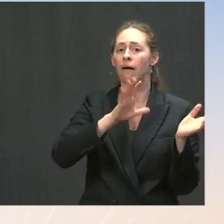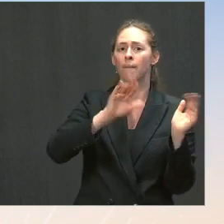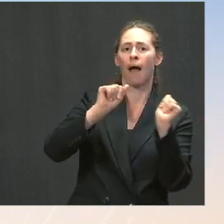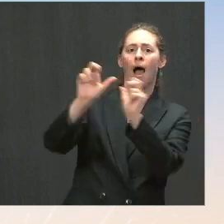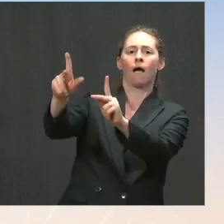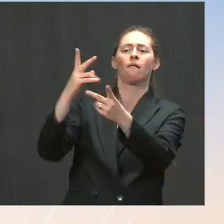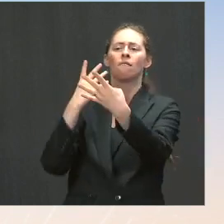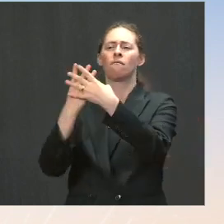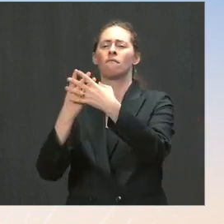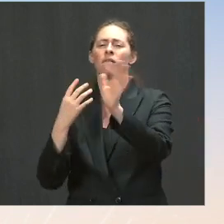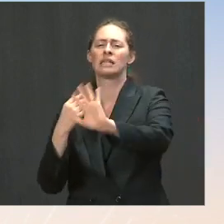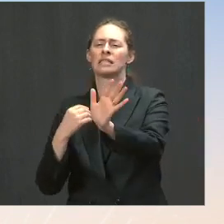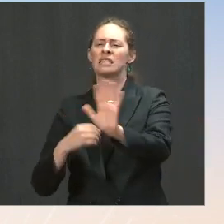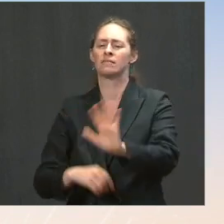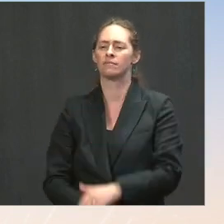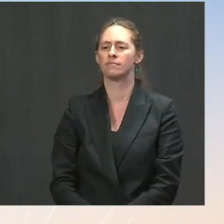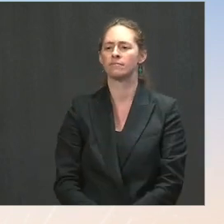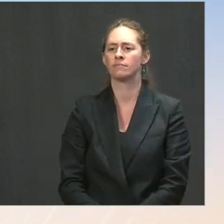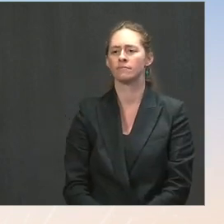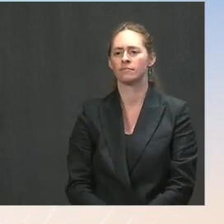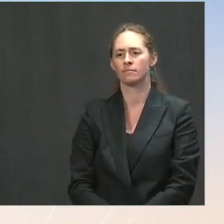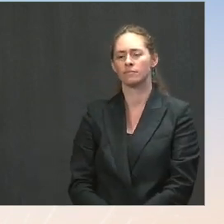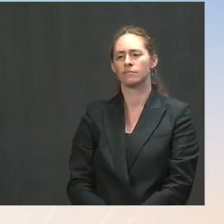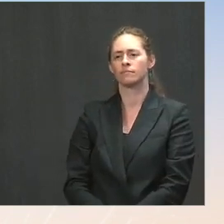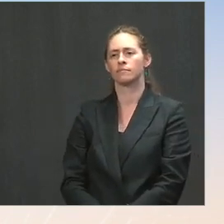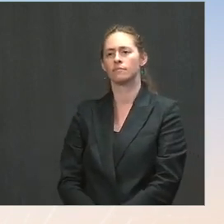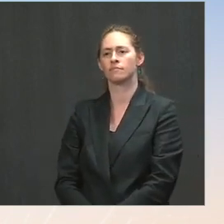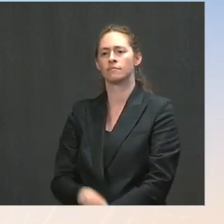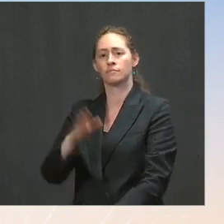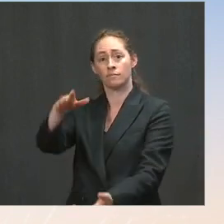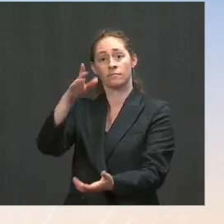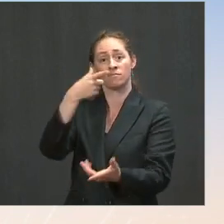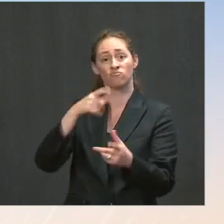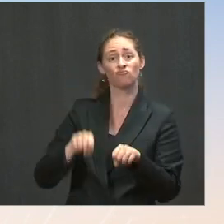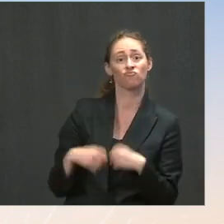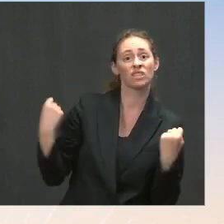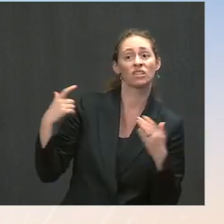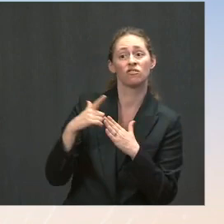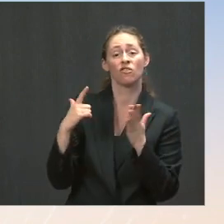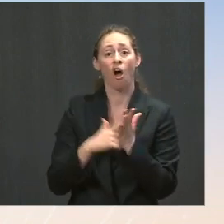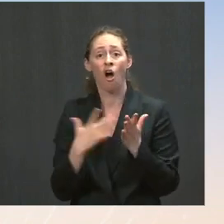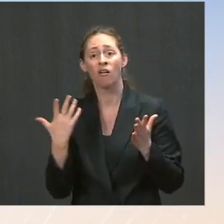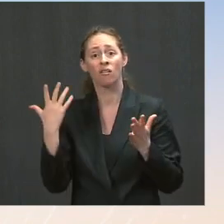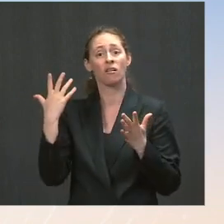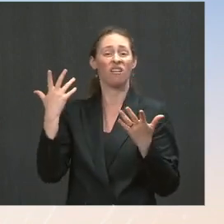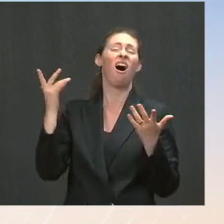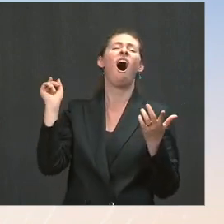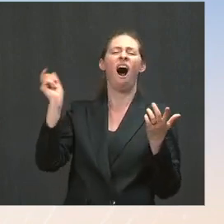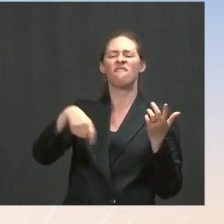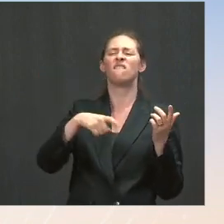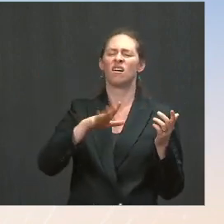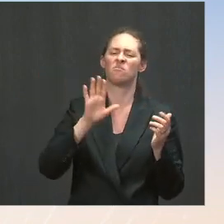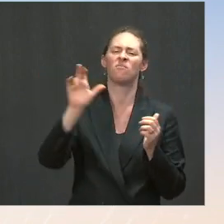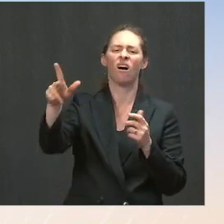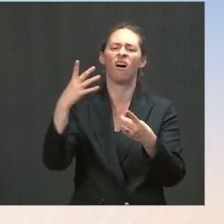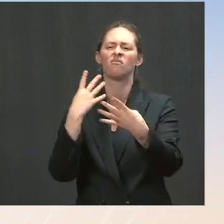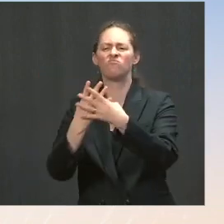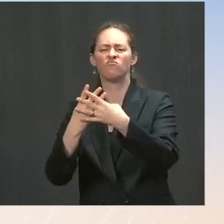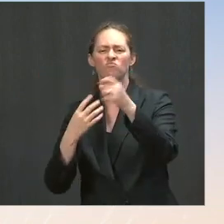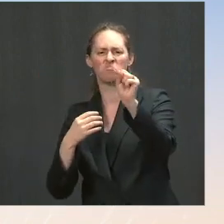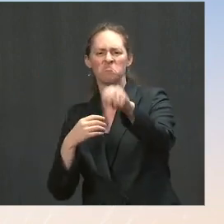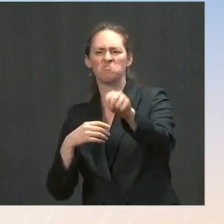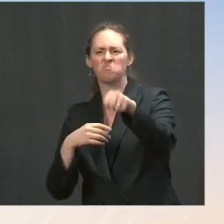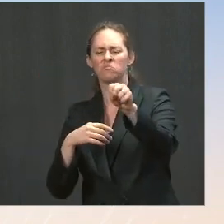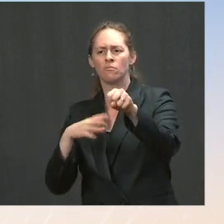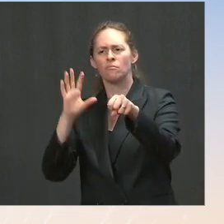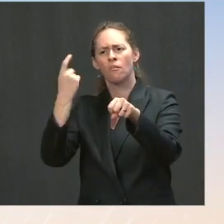guilty and pose a threat to society, you should serve that time. And when you get out, you should have the support you need to successfully re-enter society. That's his view. And then